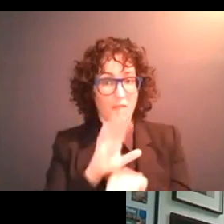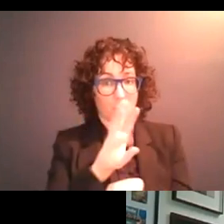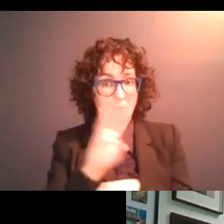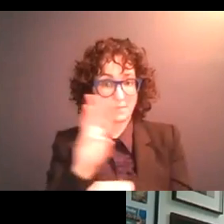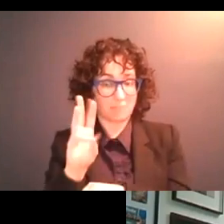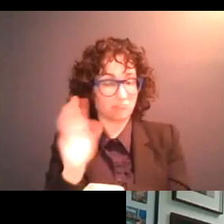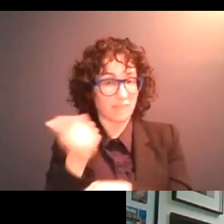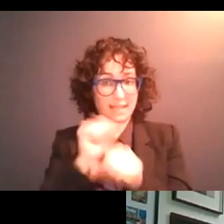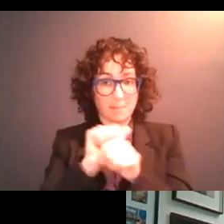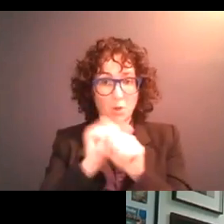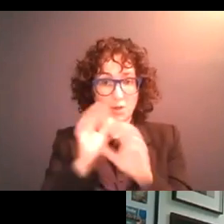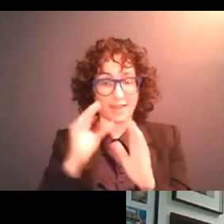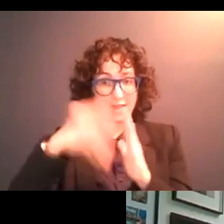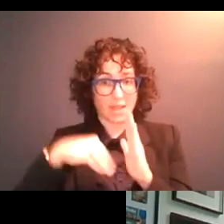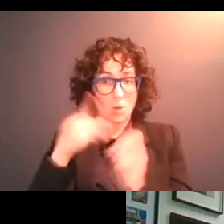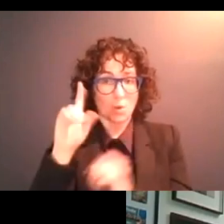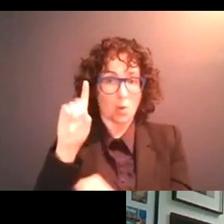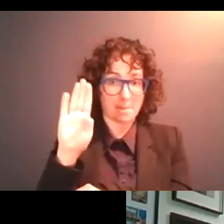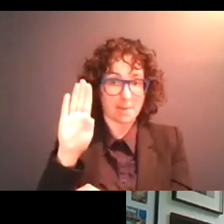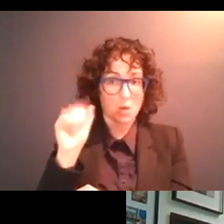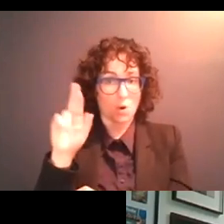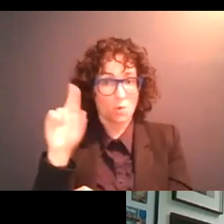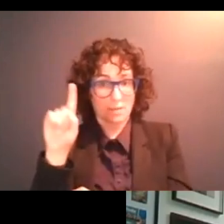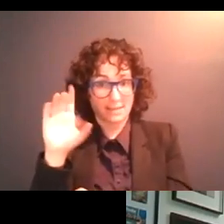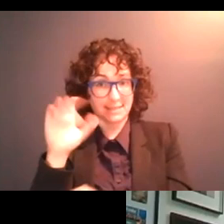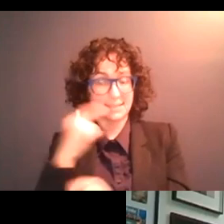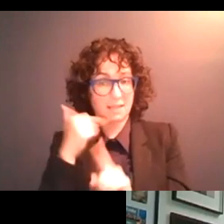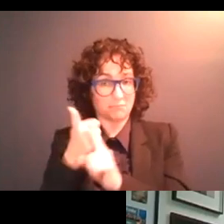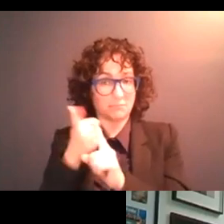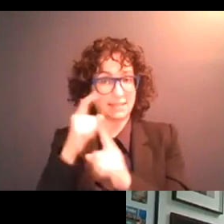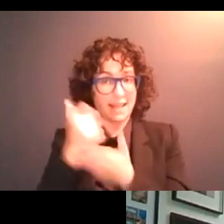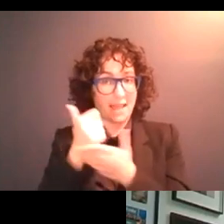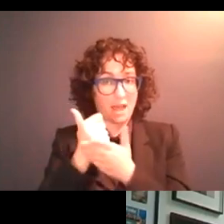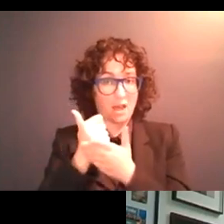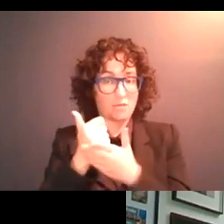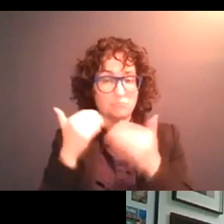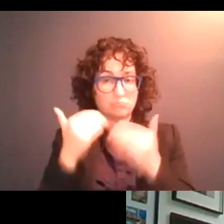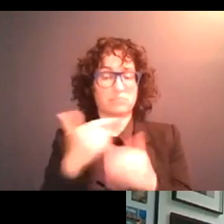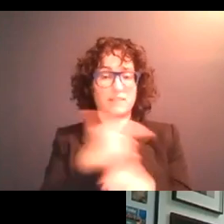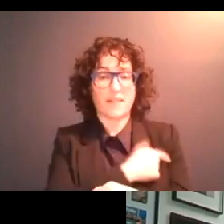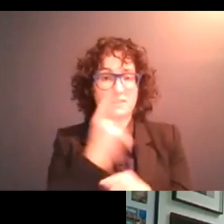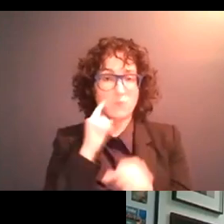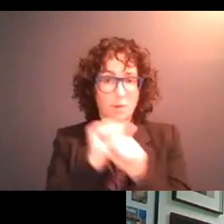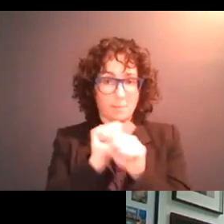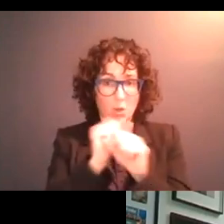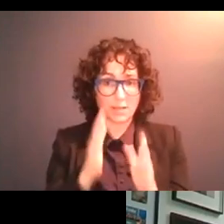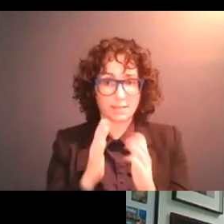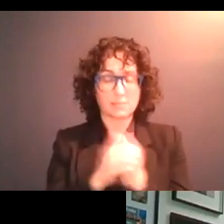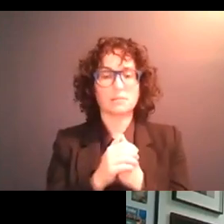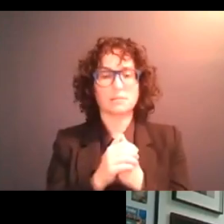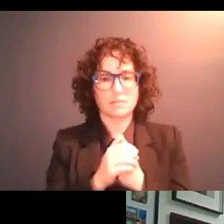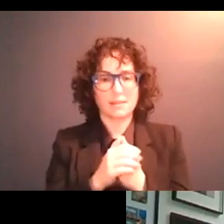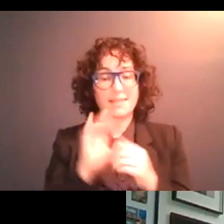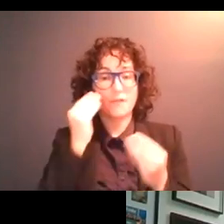can fill out in 1B or 1C to indicate that they need assistance getting their employees vaccinated. And we utilize that information to